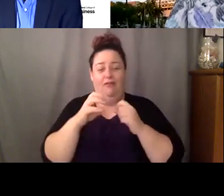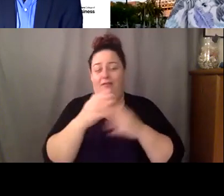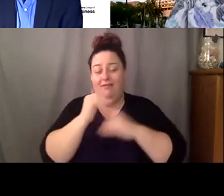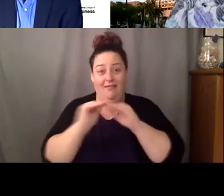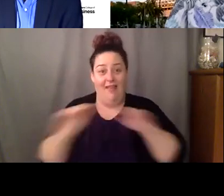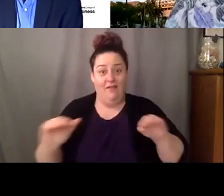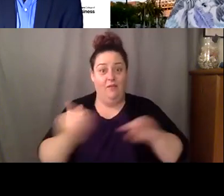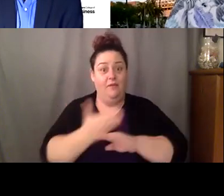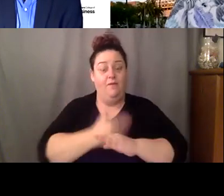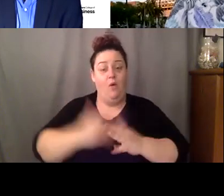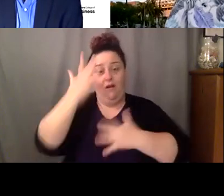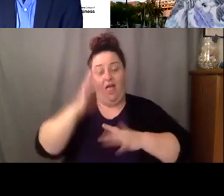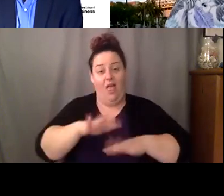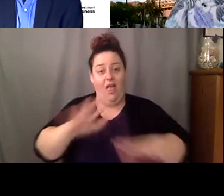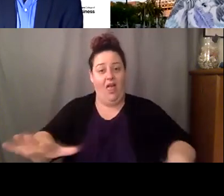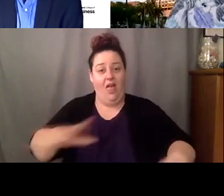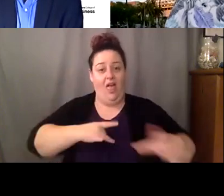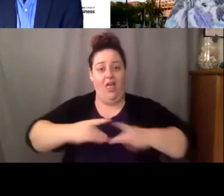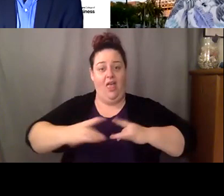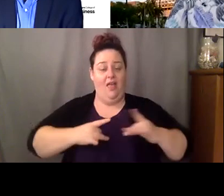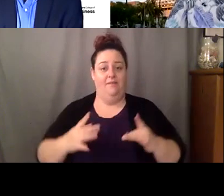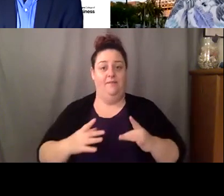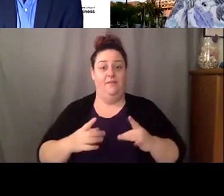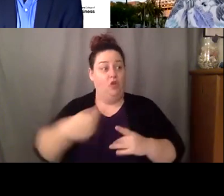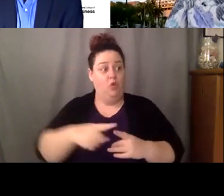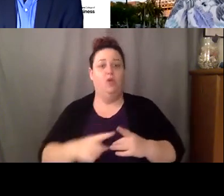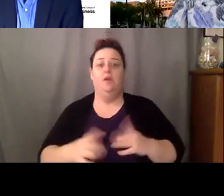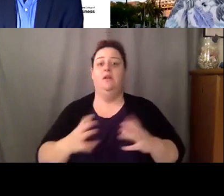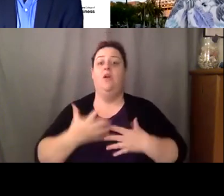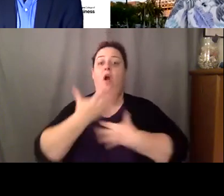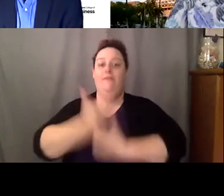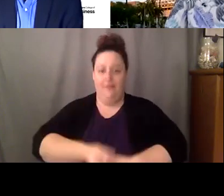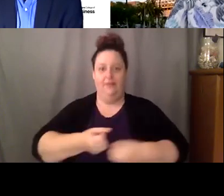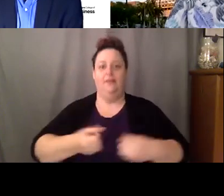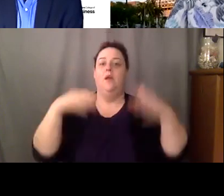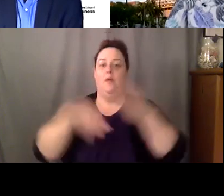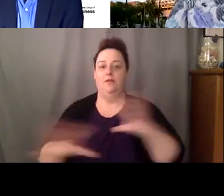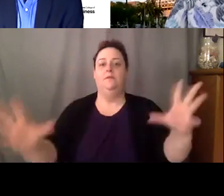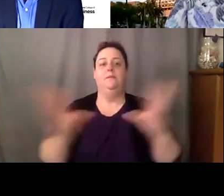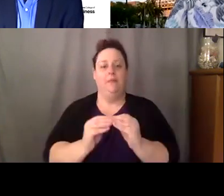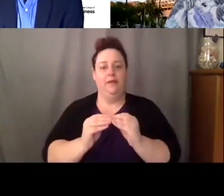become contagious. So, you know, you could convene with confidence that you are, you know, safe.